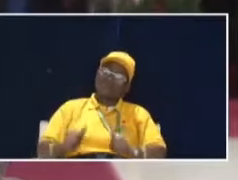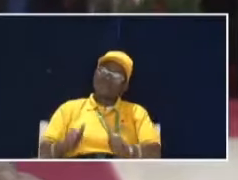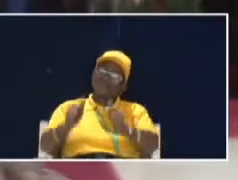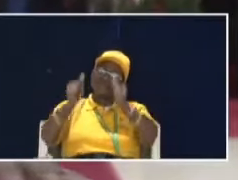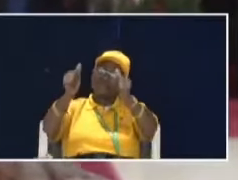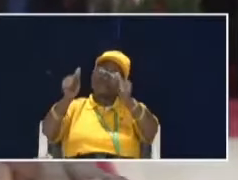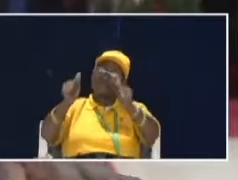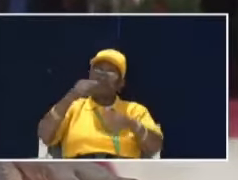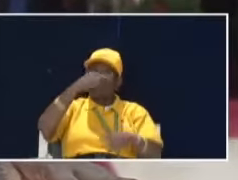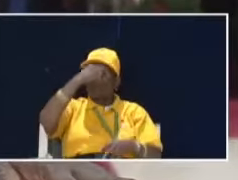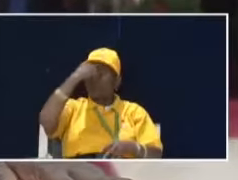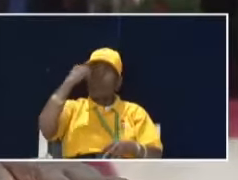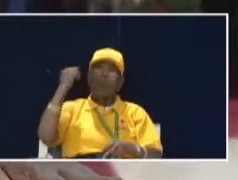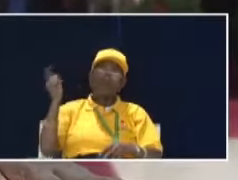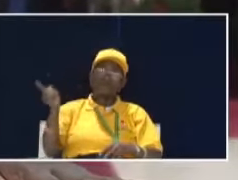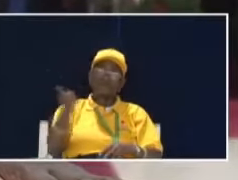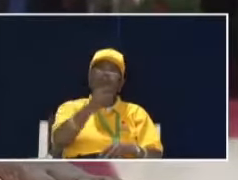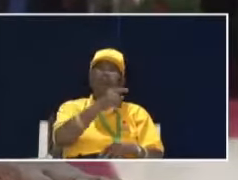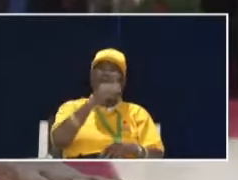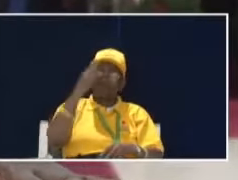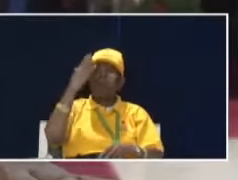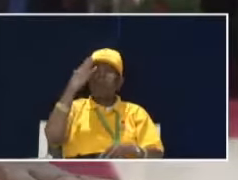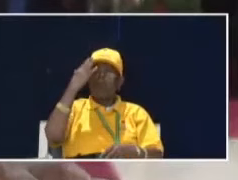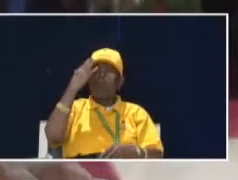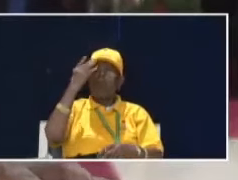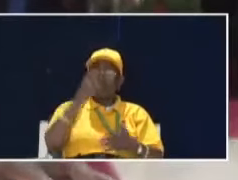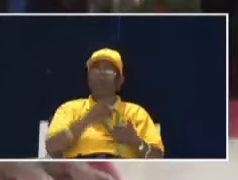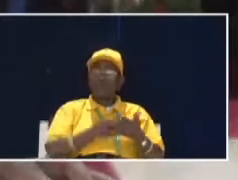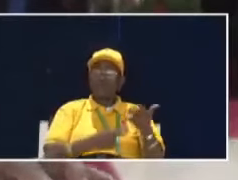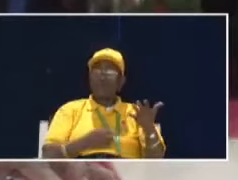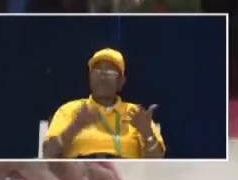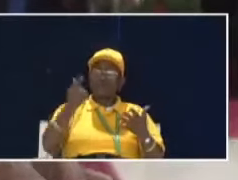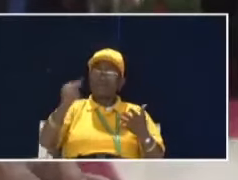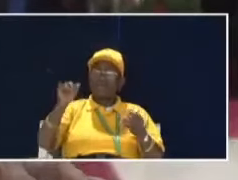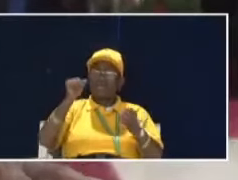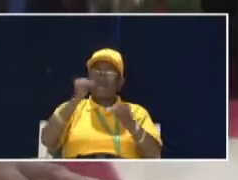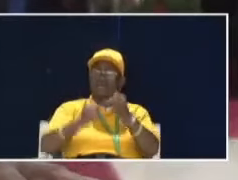Because you know what the enemies did